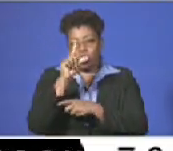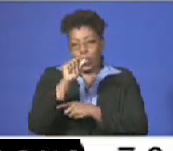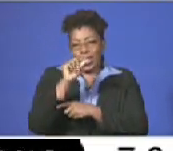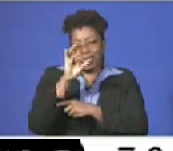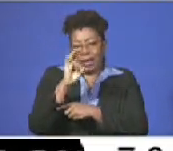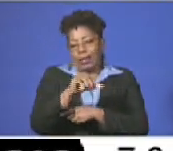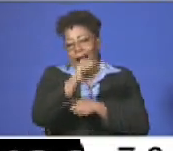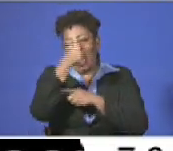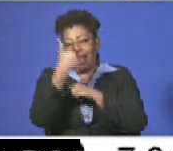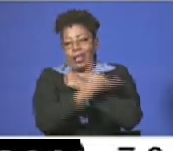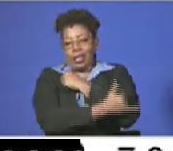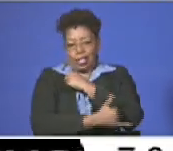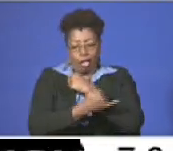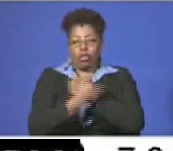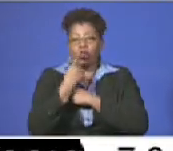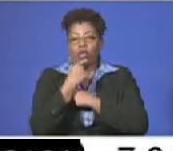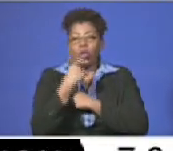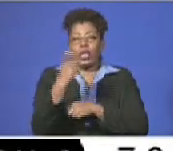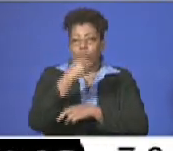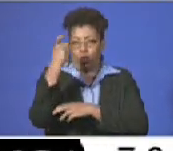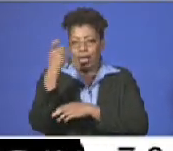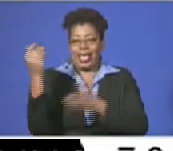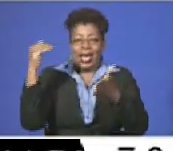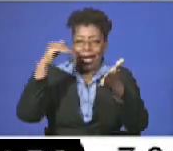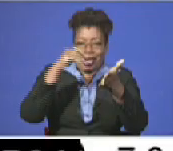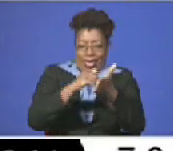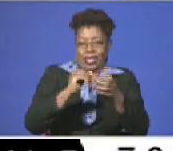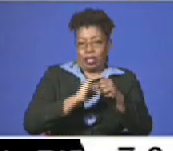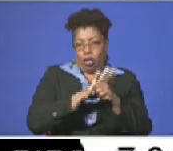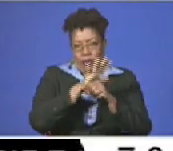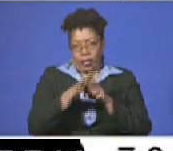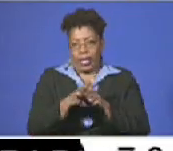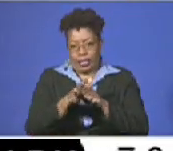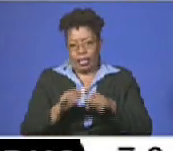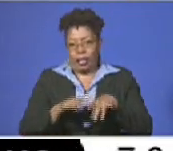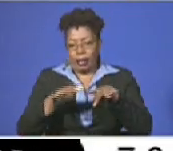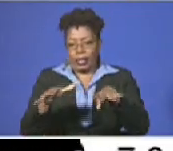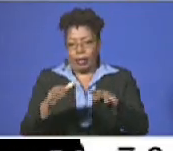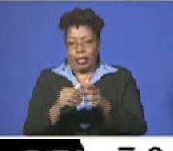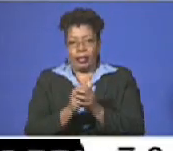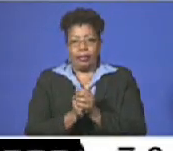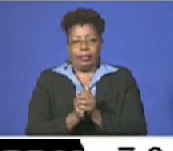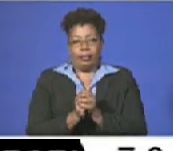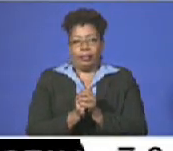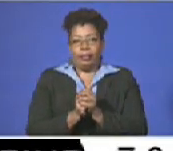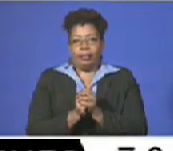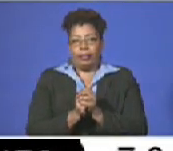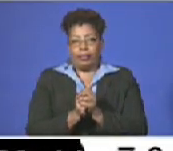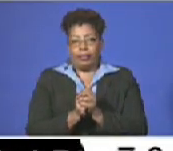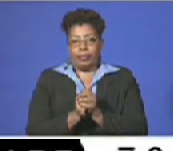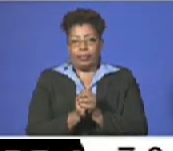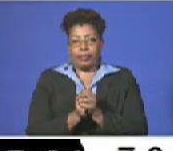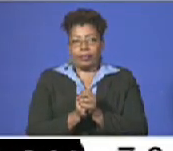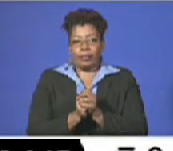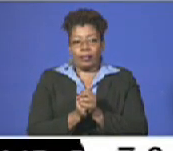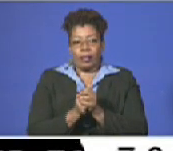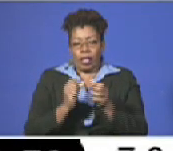they describe as winning in beating COVID-19. Jamelita Swain has more tonight.